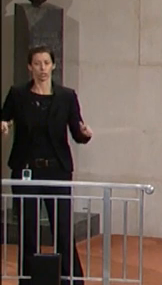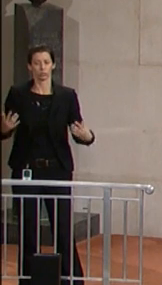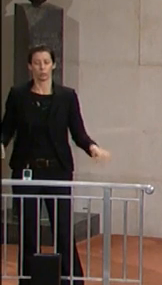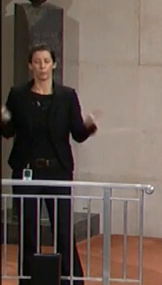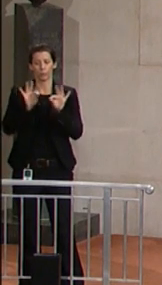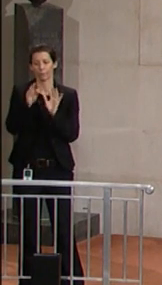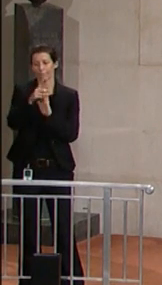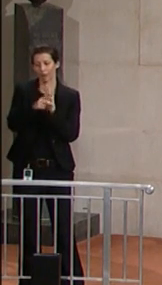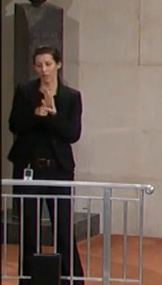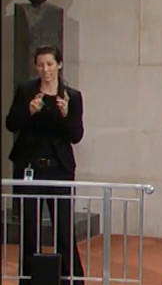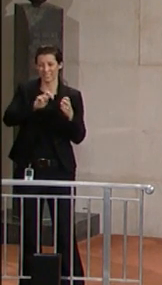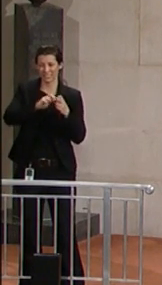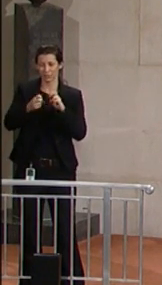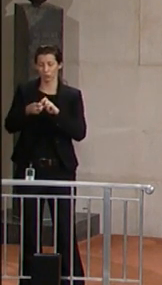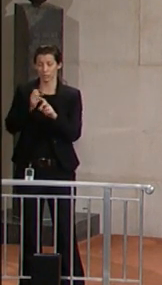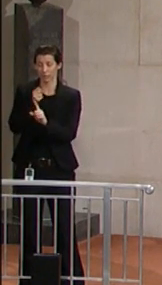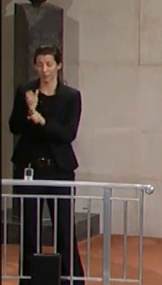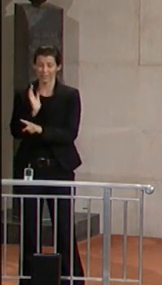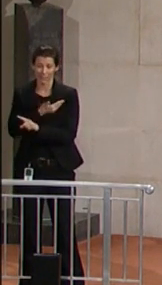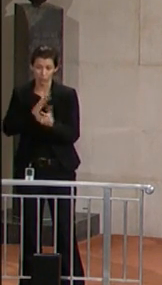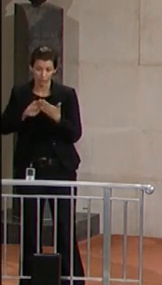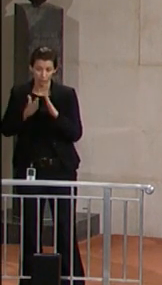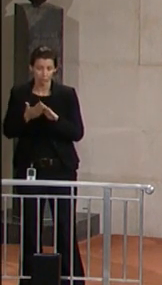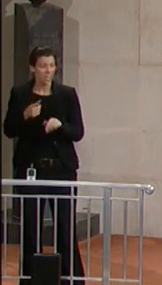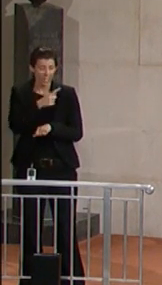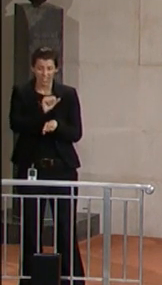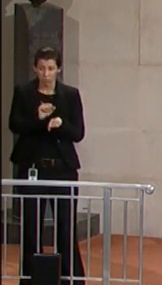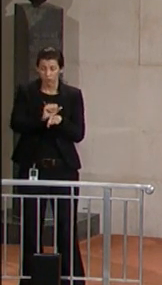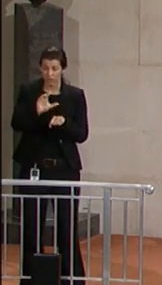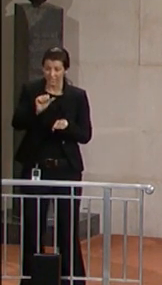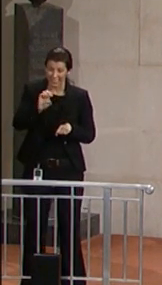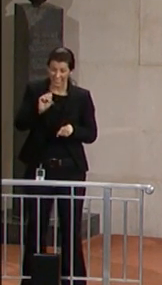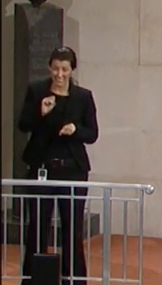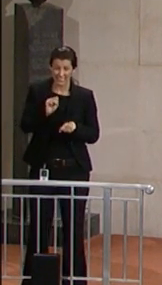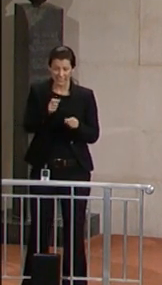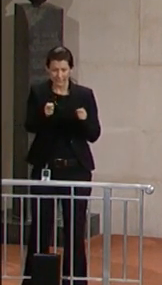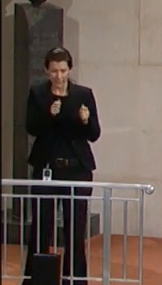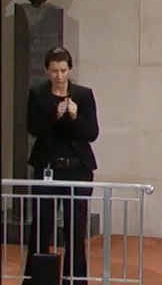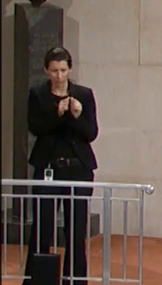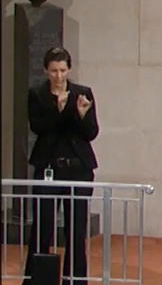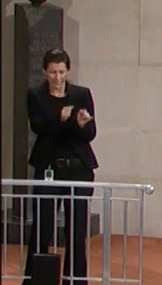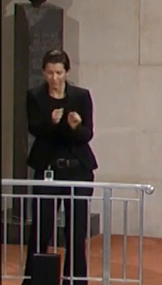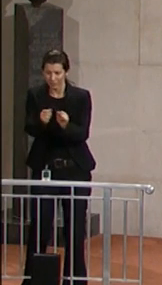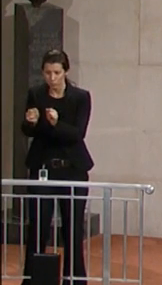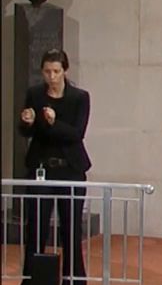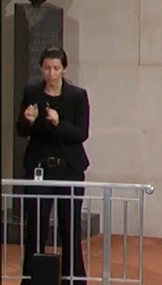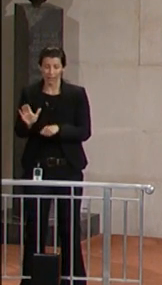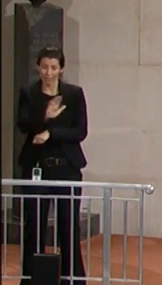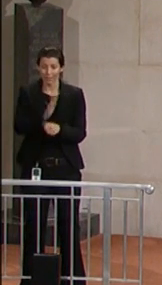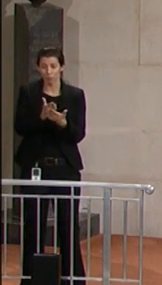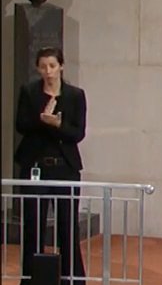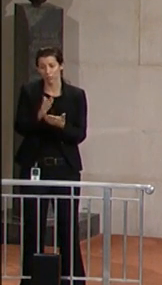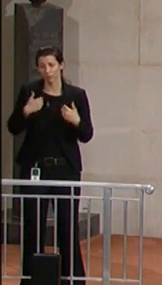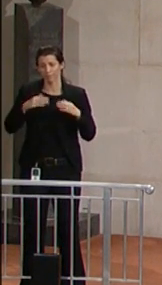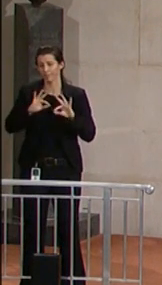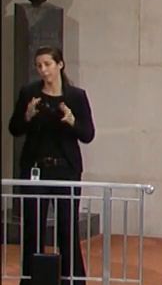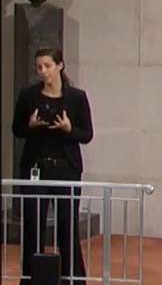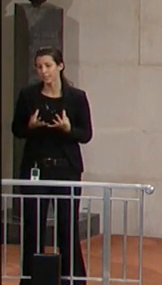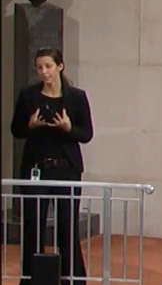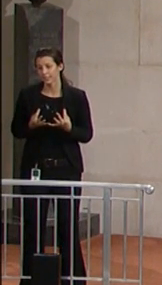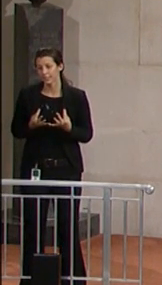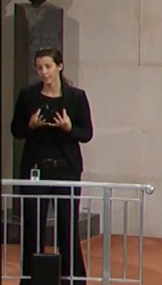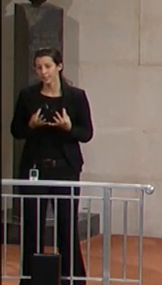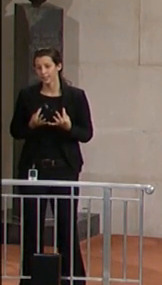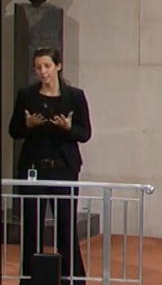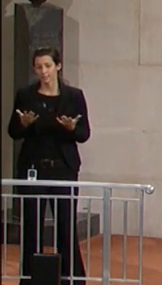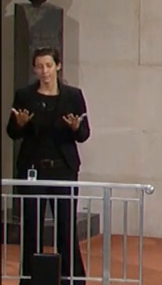many of our communities. But he has also worked on cases dealing with individuals and their right to have a family and